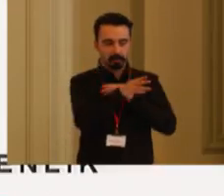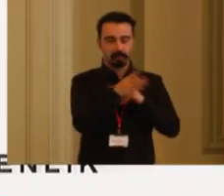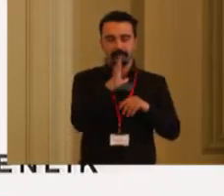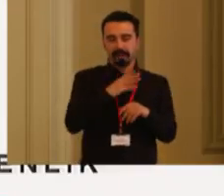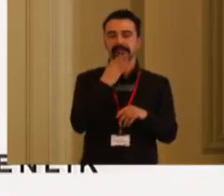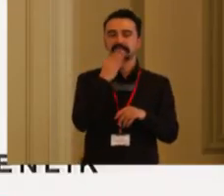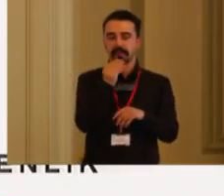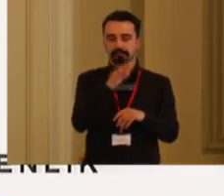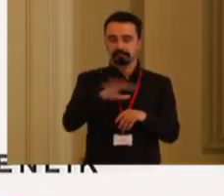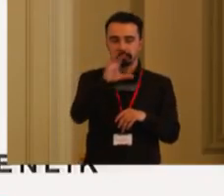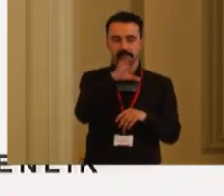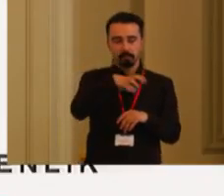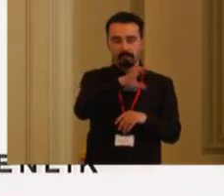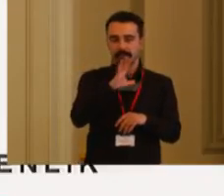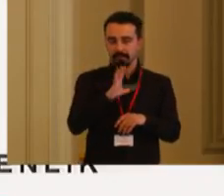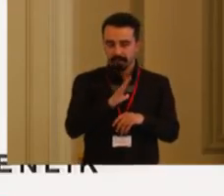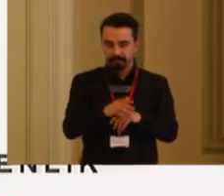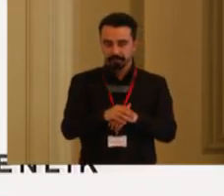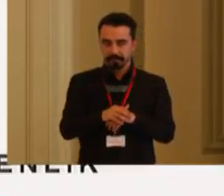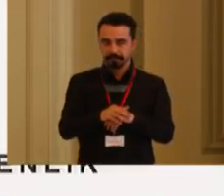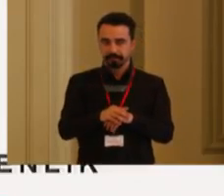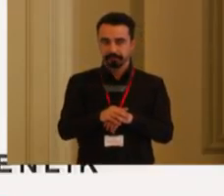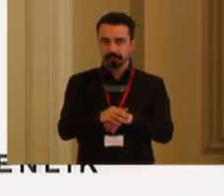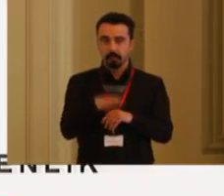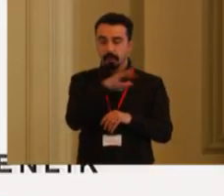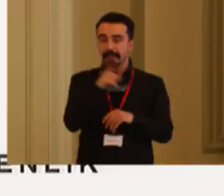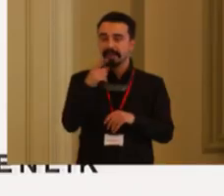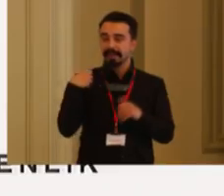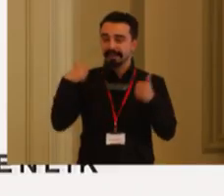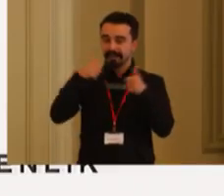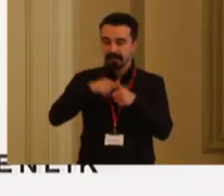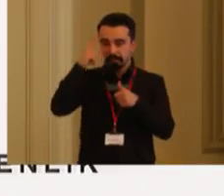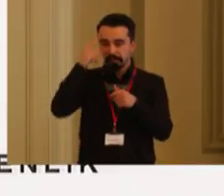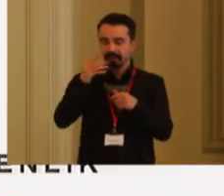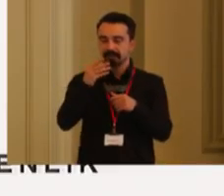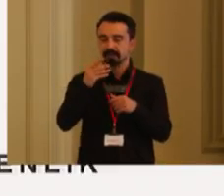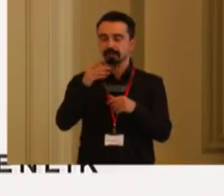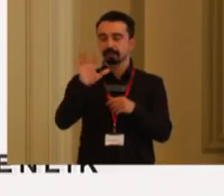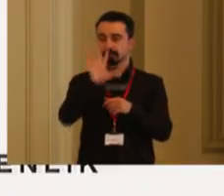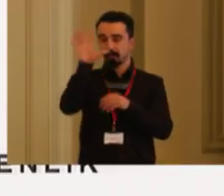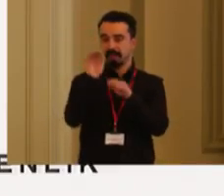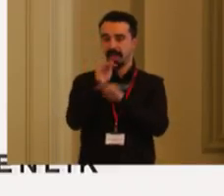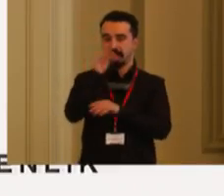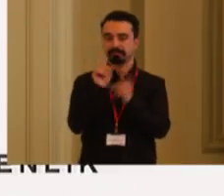The moment I go back home, I go into internet. There were young people saying that. So there is a